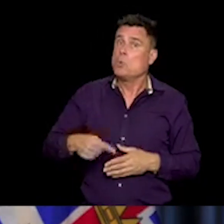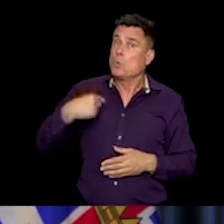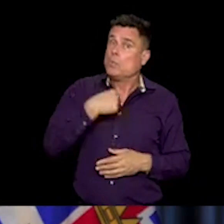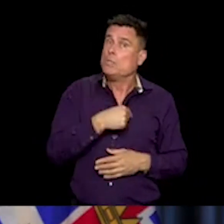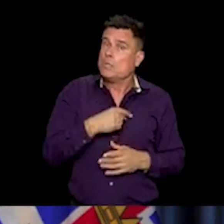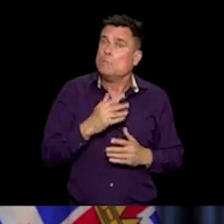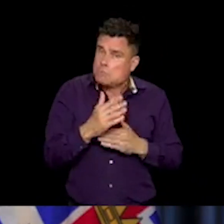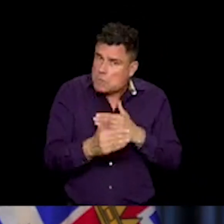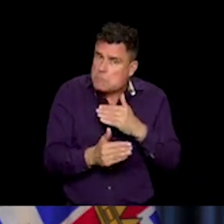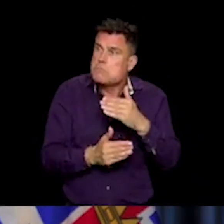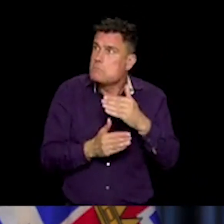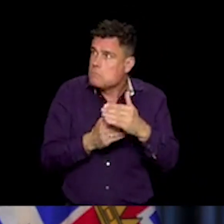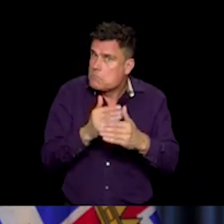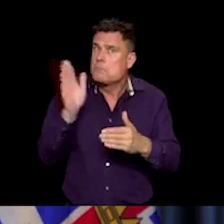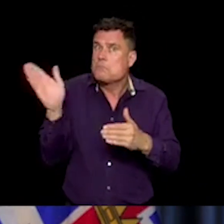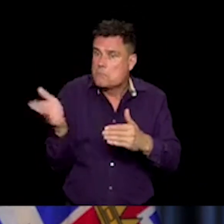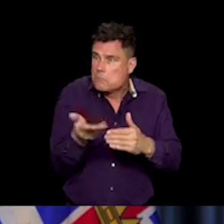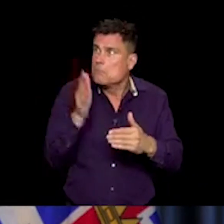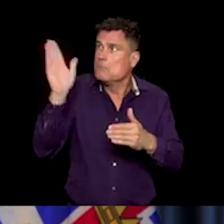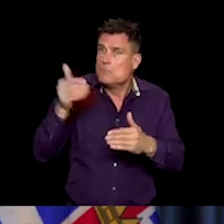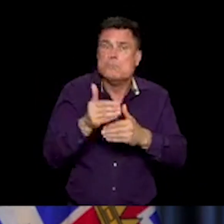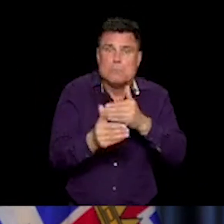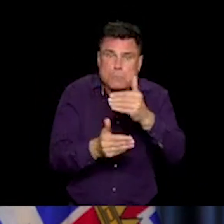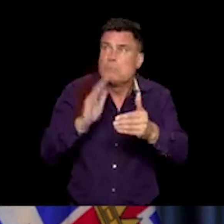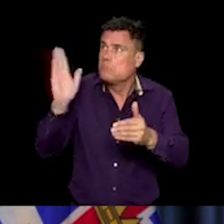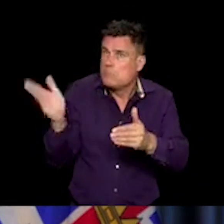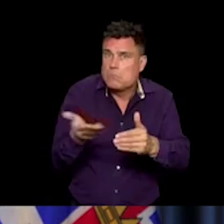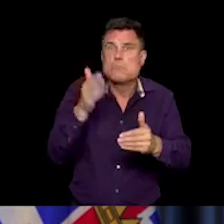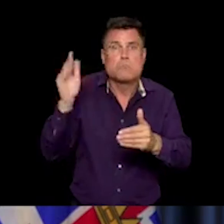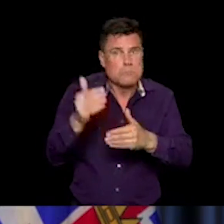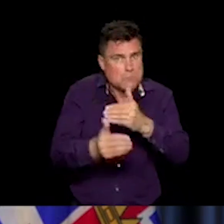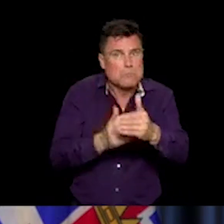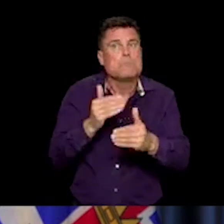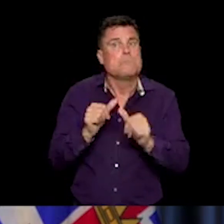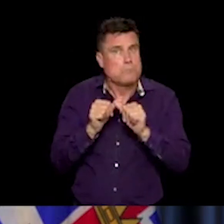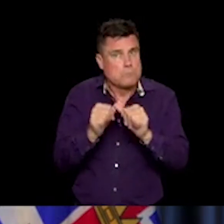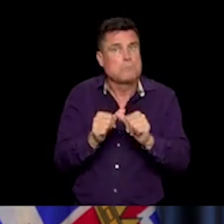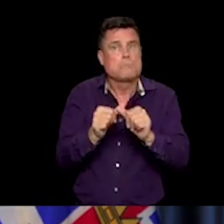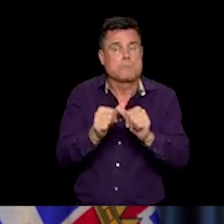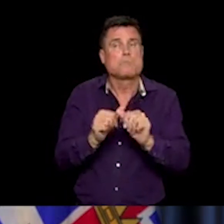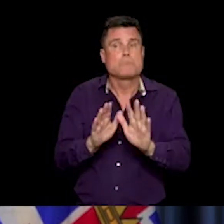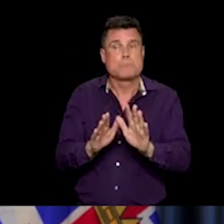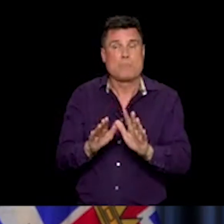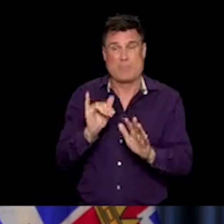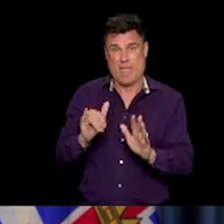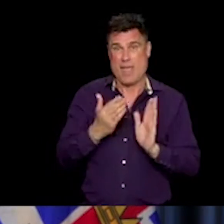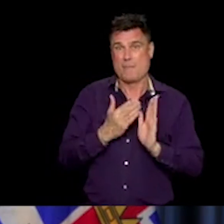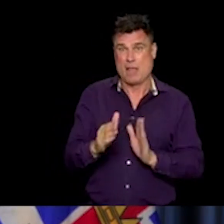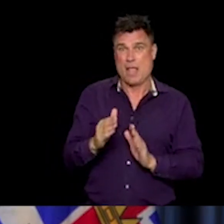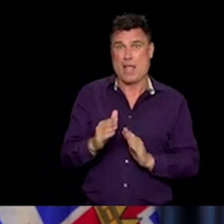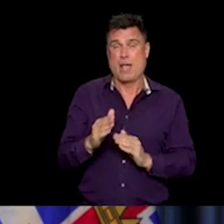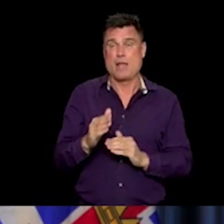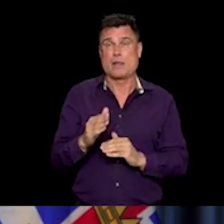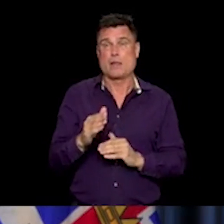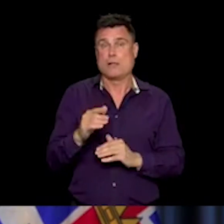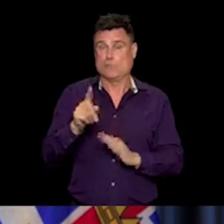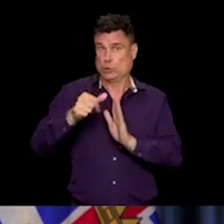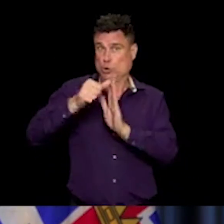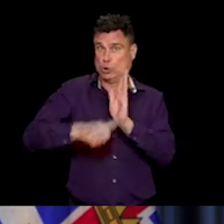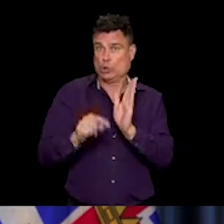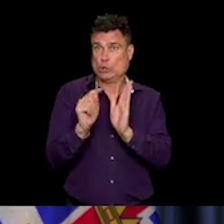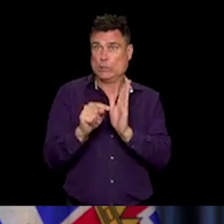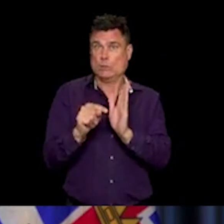Last week, I provided 2 such updates on surgery and our surgery renewal commitment. 2 days ago, I was able to announce that postponed surgeries had